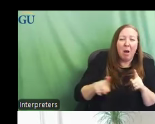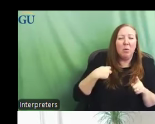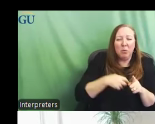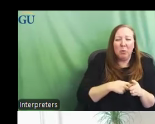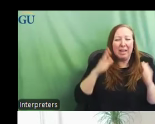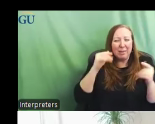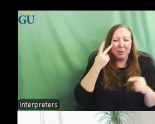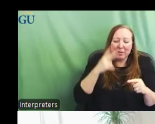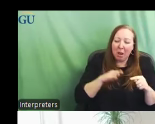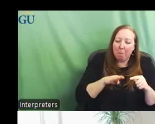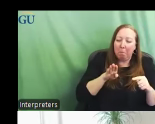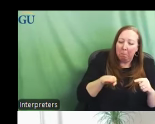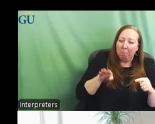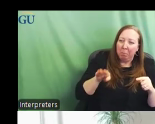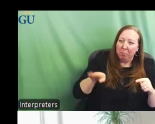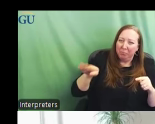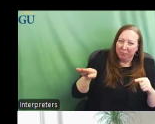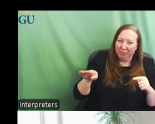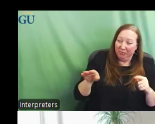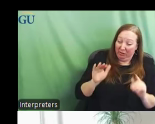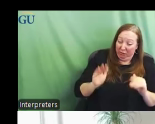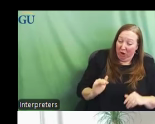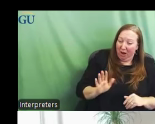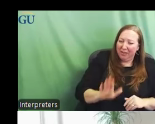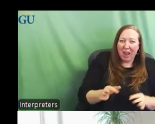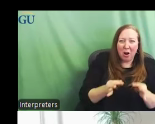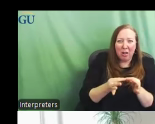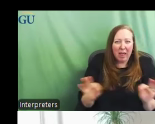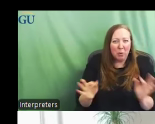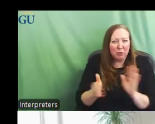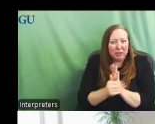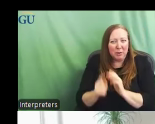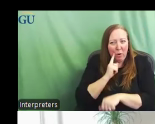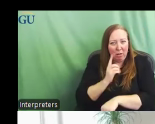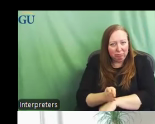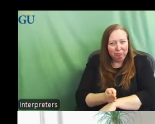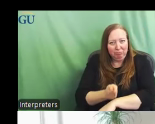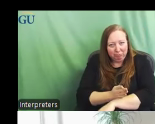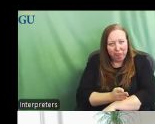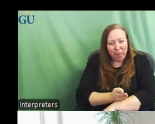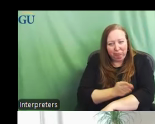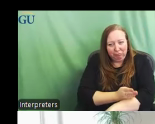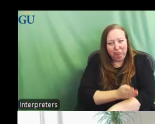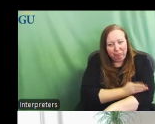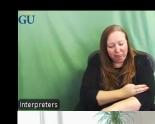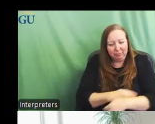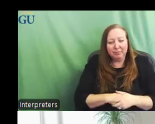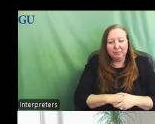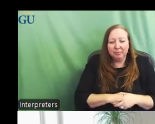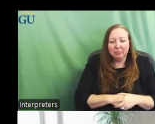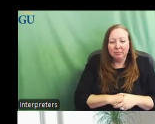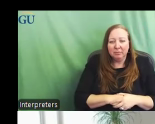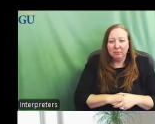older, language skills increase and we kind of know what to expect and what to see. One of our goals, or